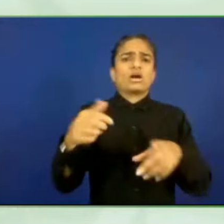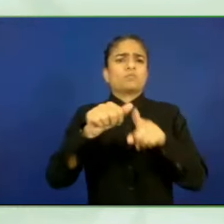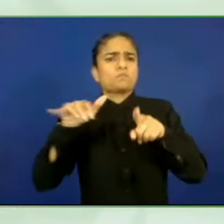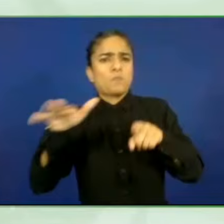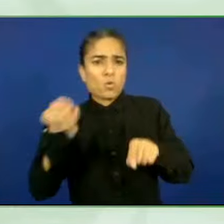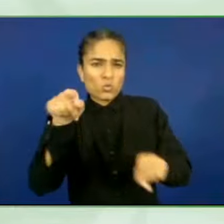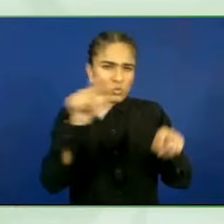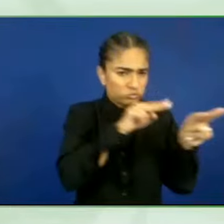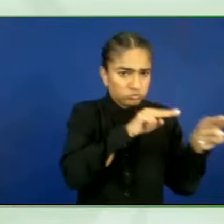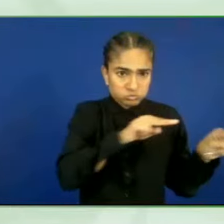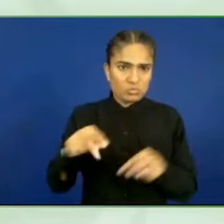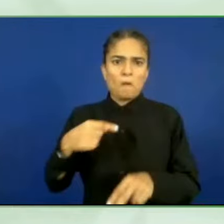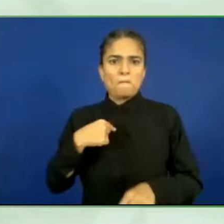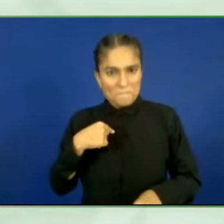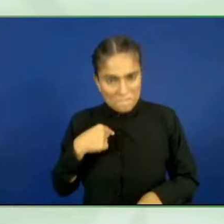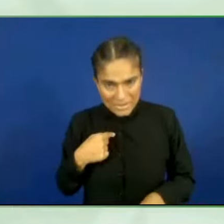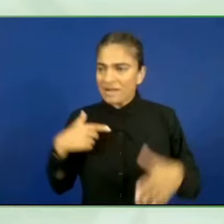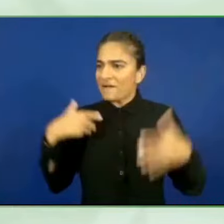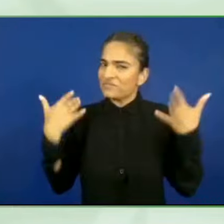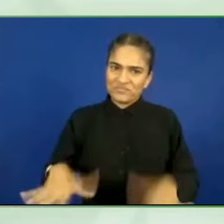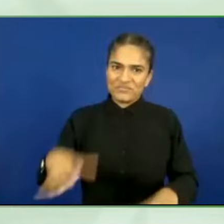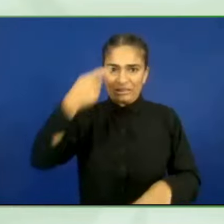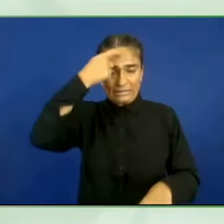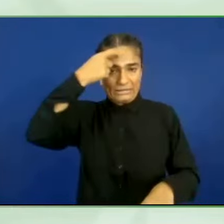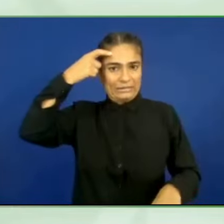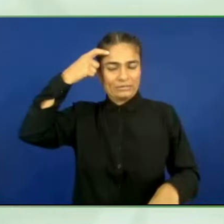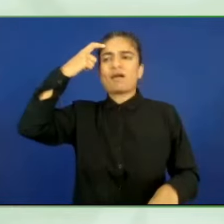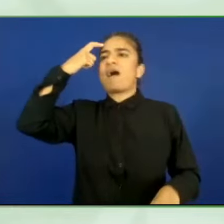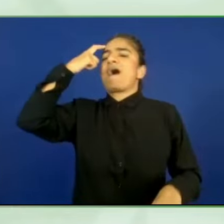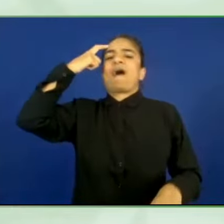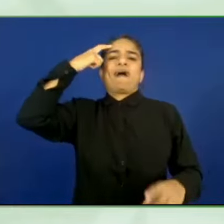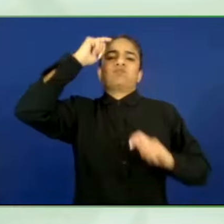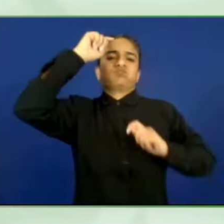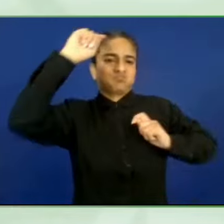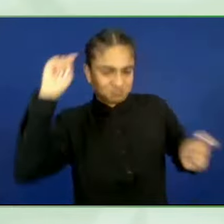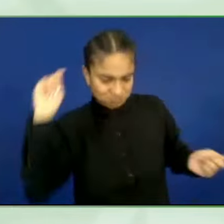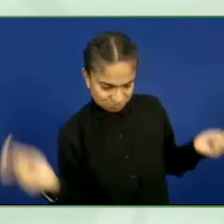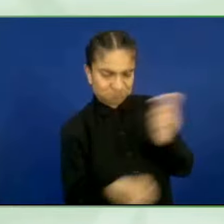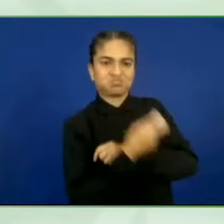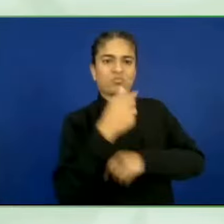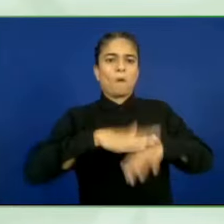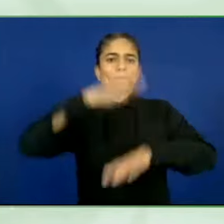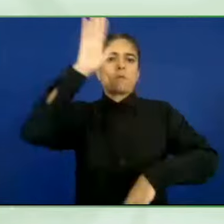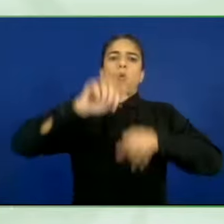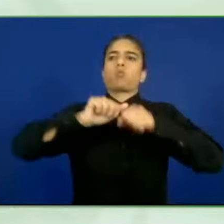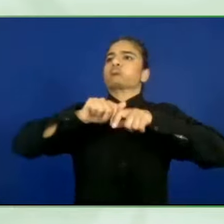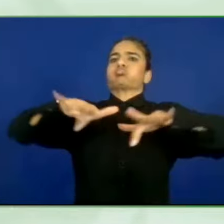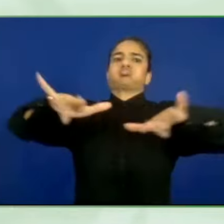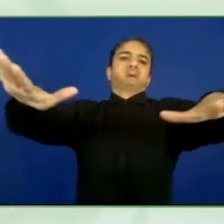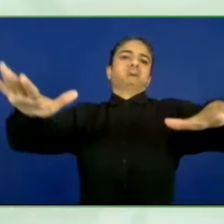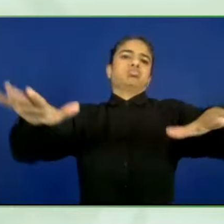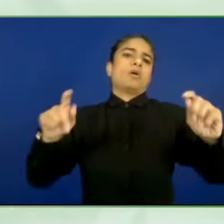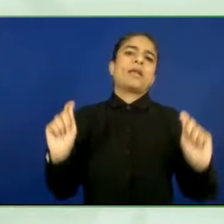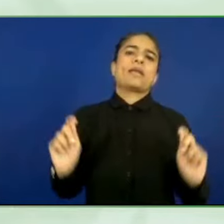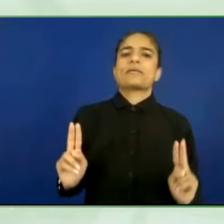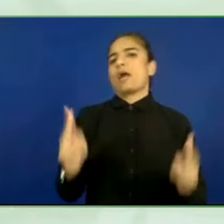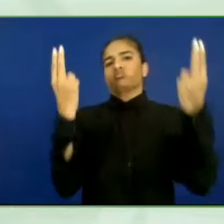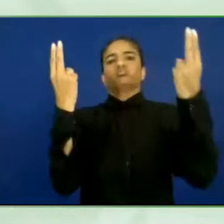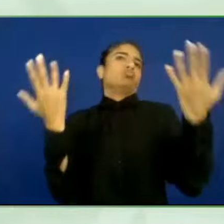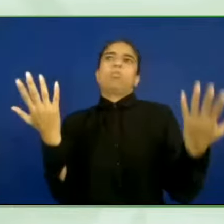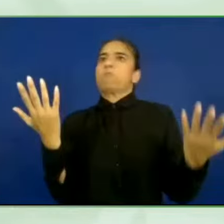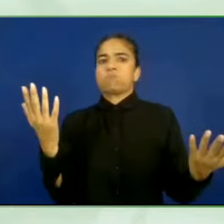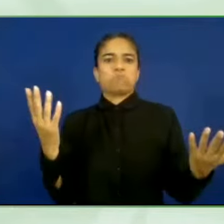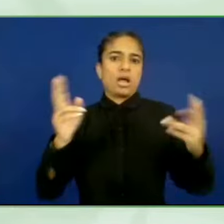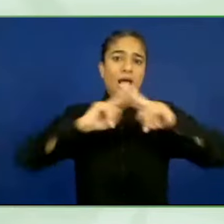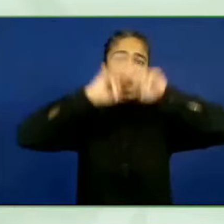to express it even more abroad as well, nationally and internationally. So then it gave me the confidence to be able